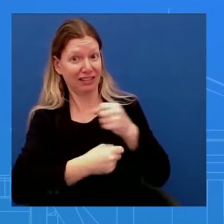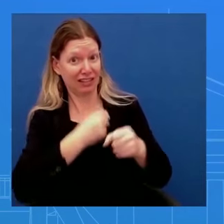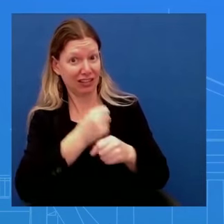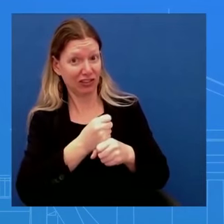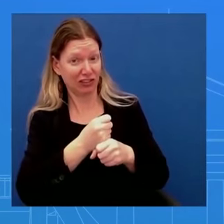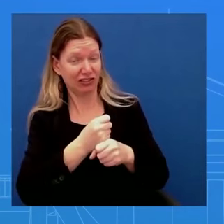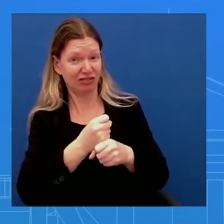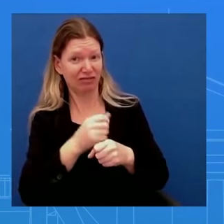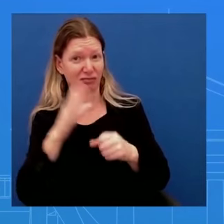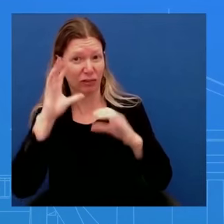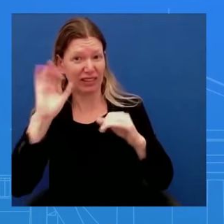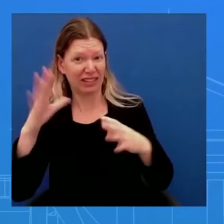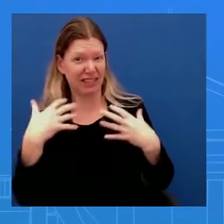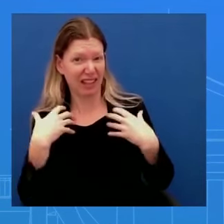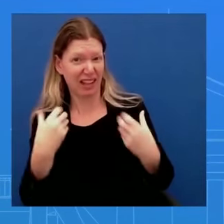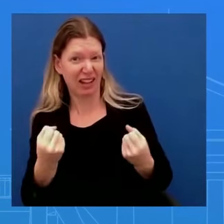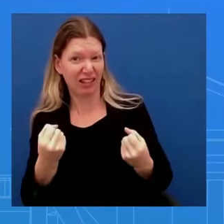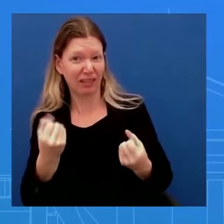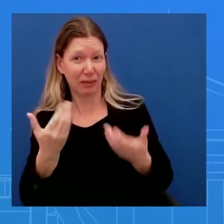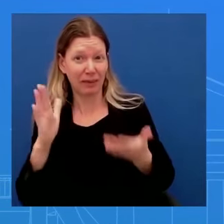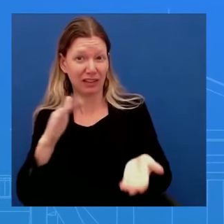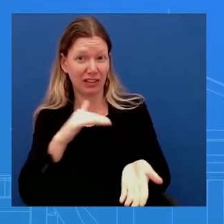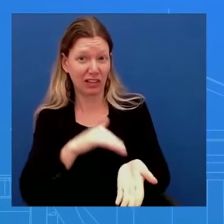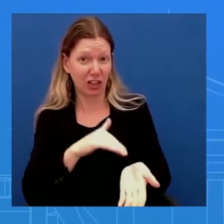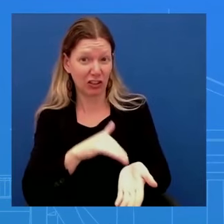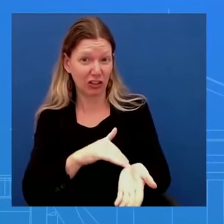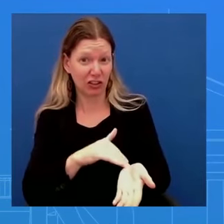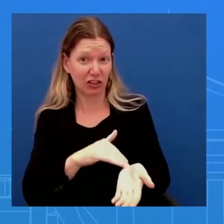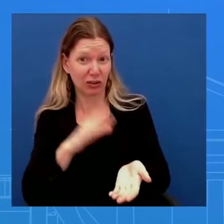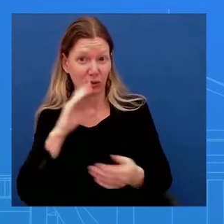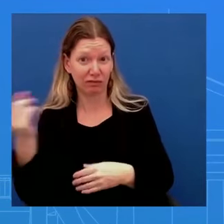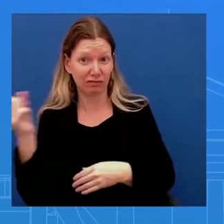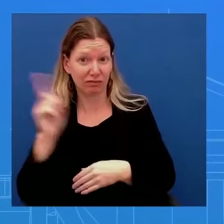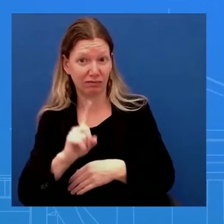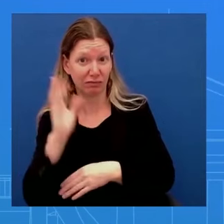brief in the briefing room? I don't have anything beyond what I just stated.